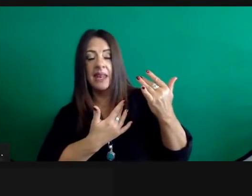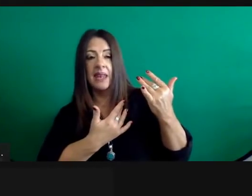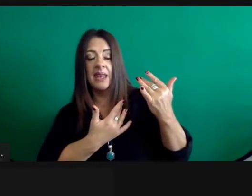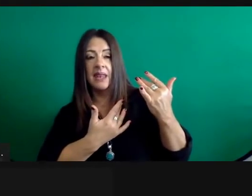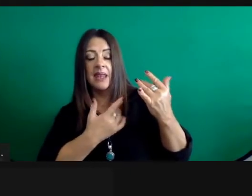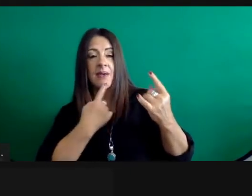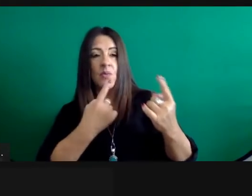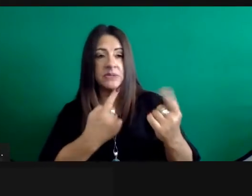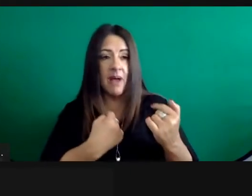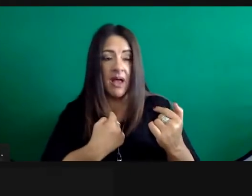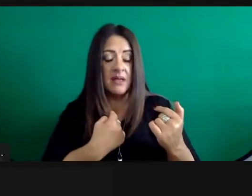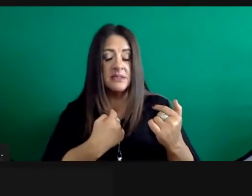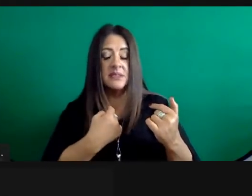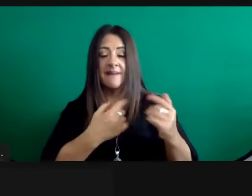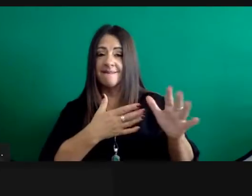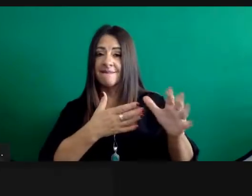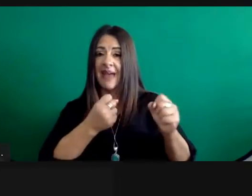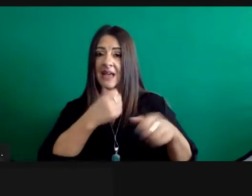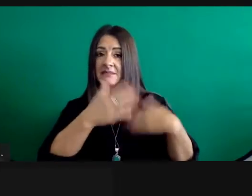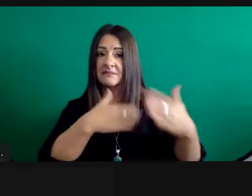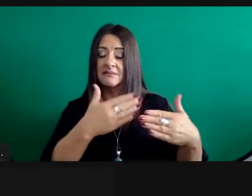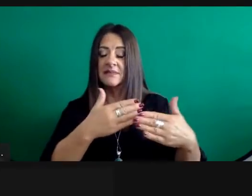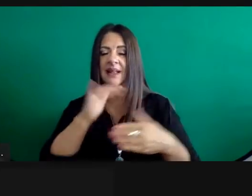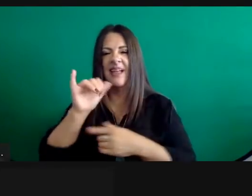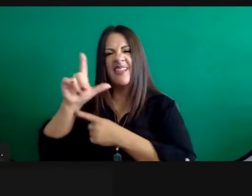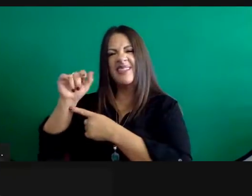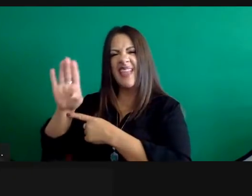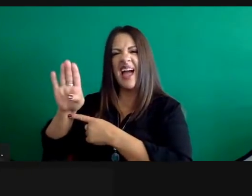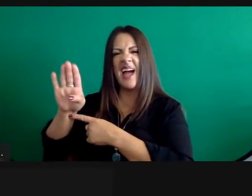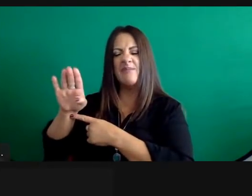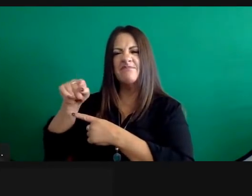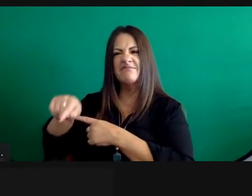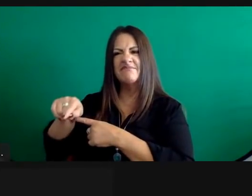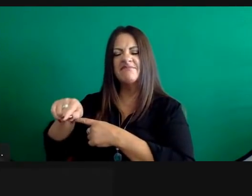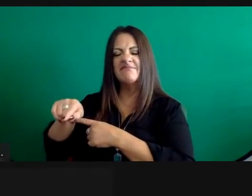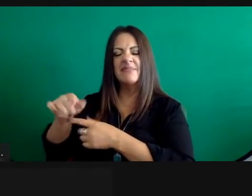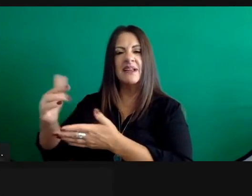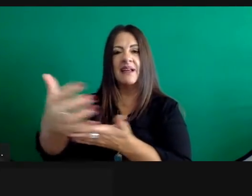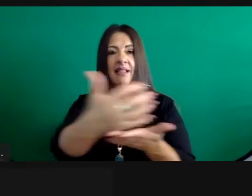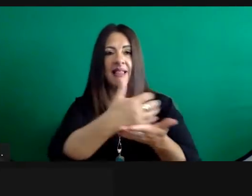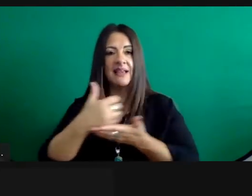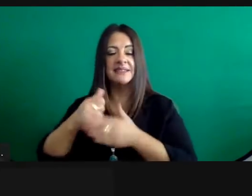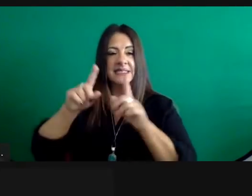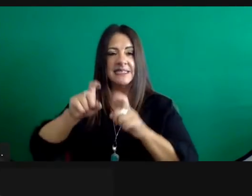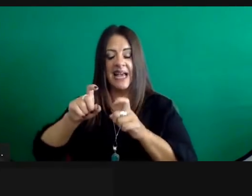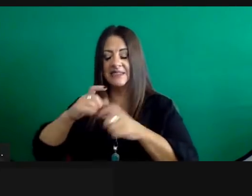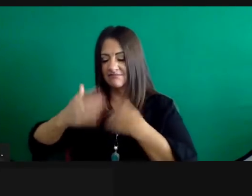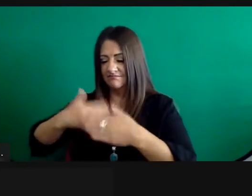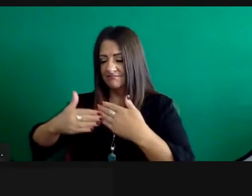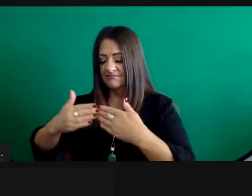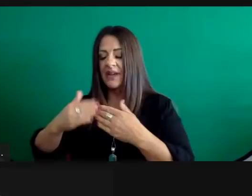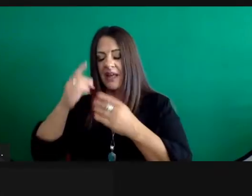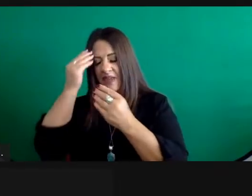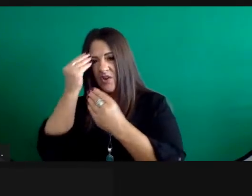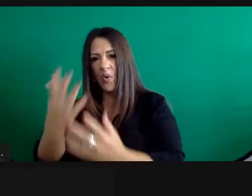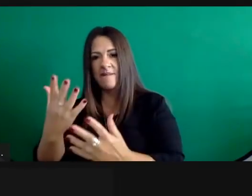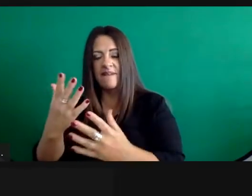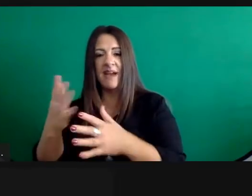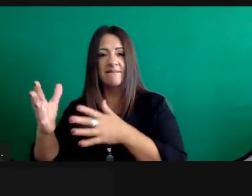in California, including the commercial labs, the healthcare labs, and the public health labs? Looking at your